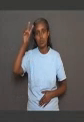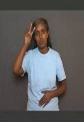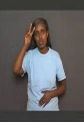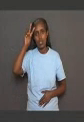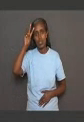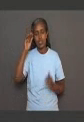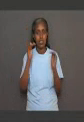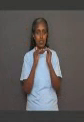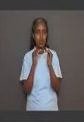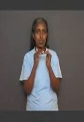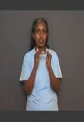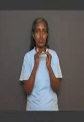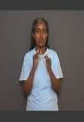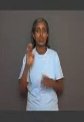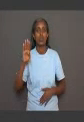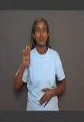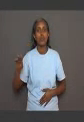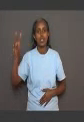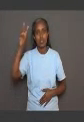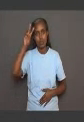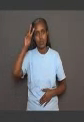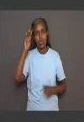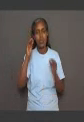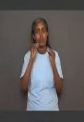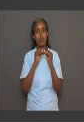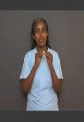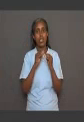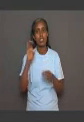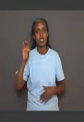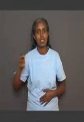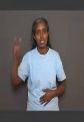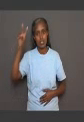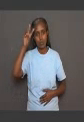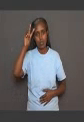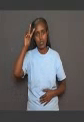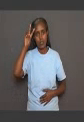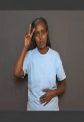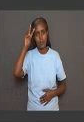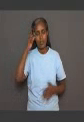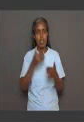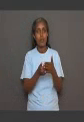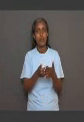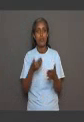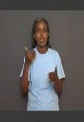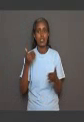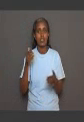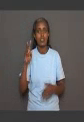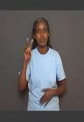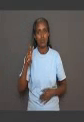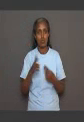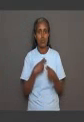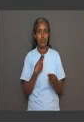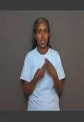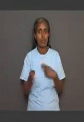A squared is equal to B squared plus C squared